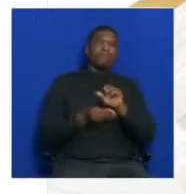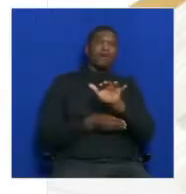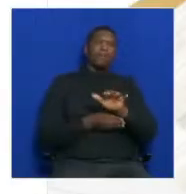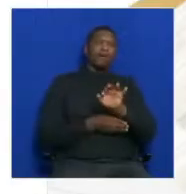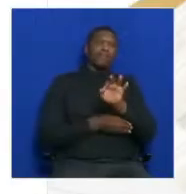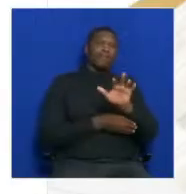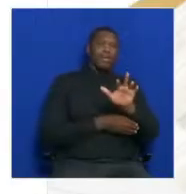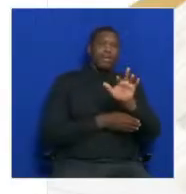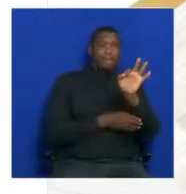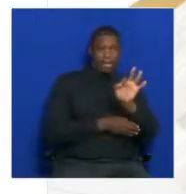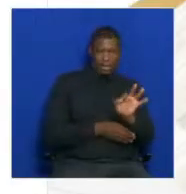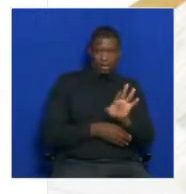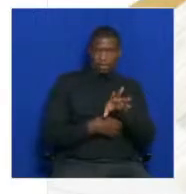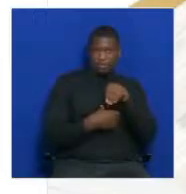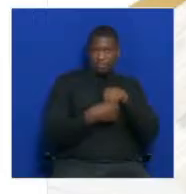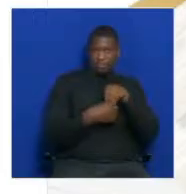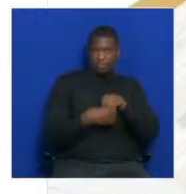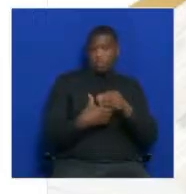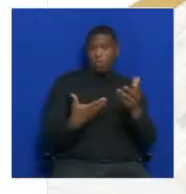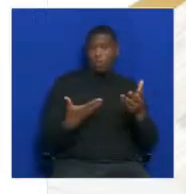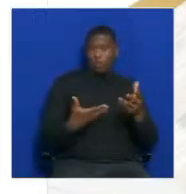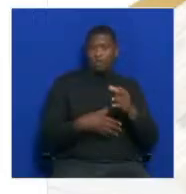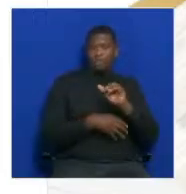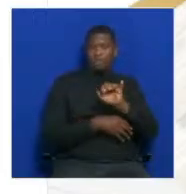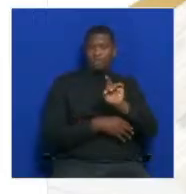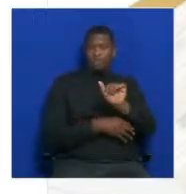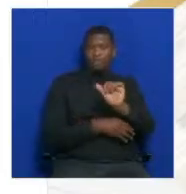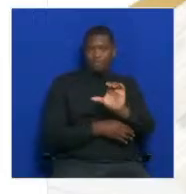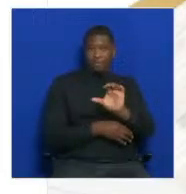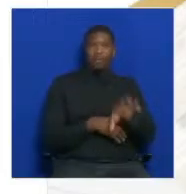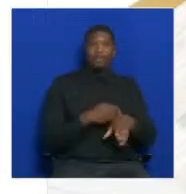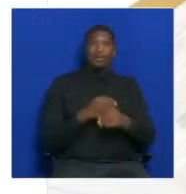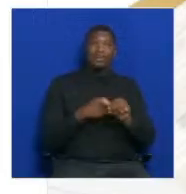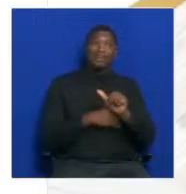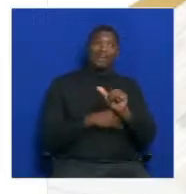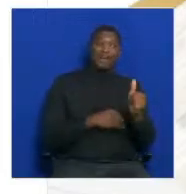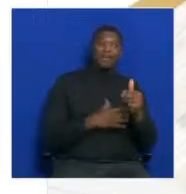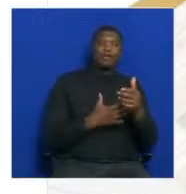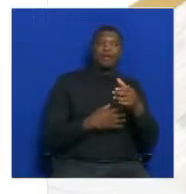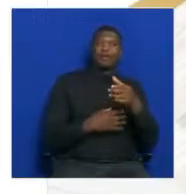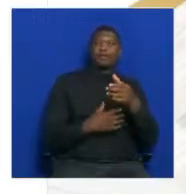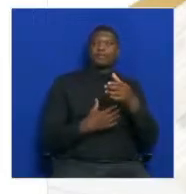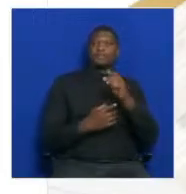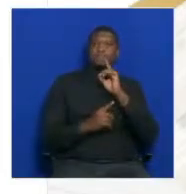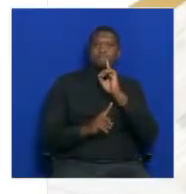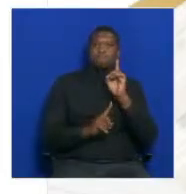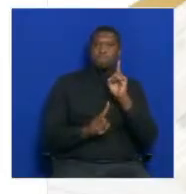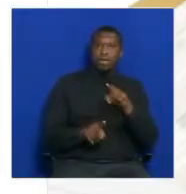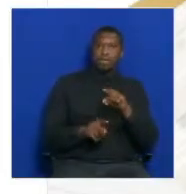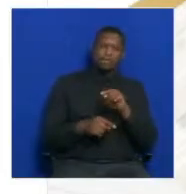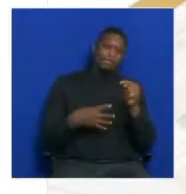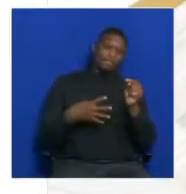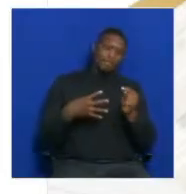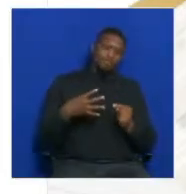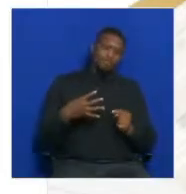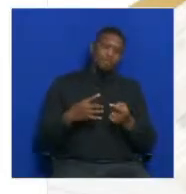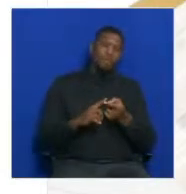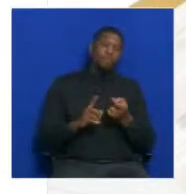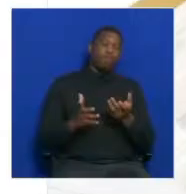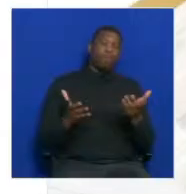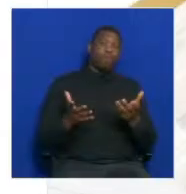are within IDEC. And the other IDEC mandate, those are the matters that would have come